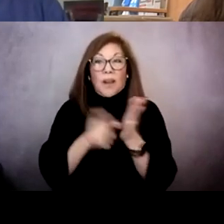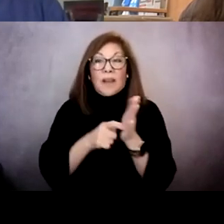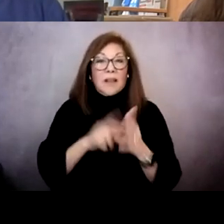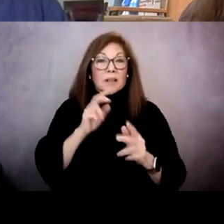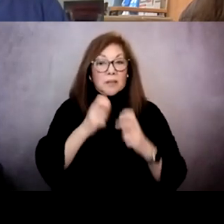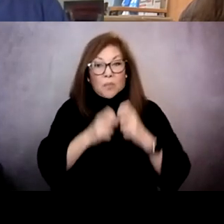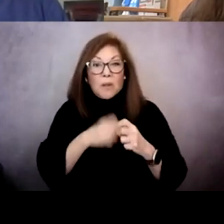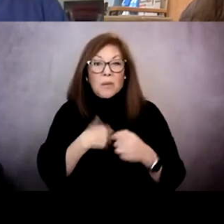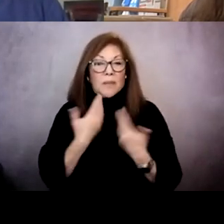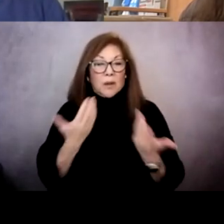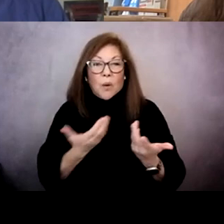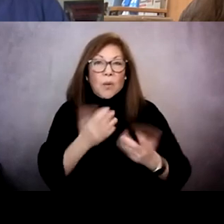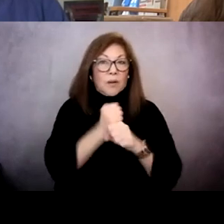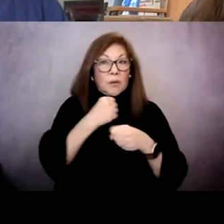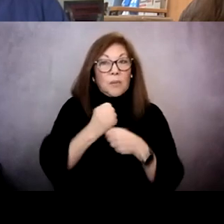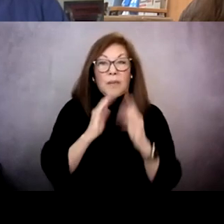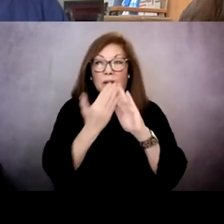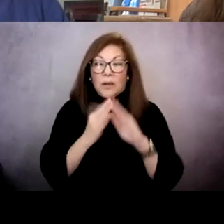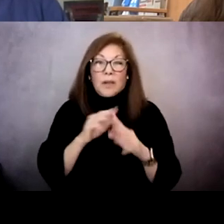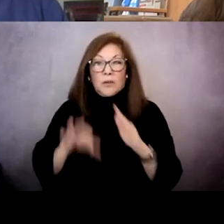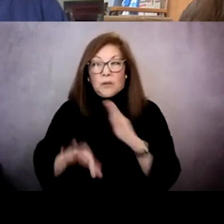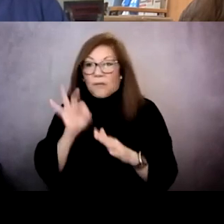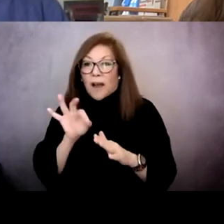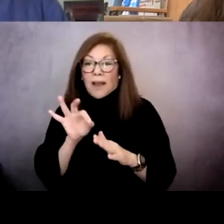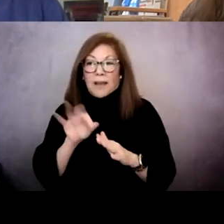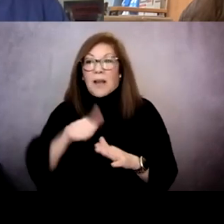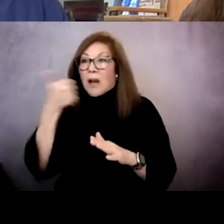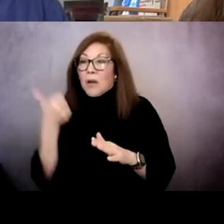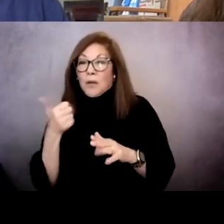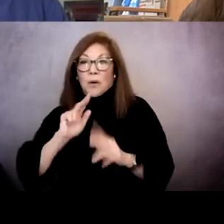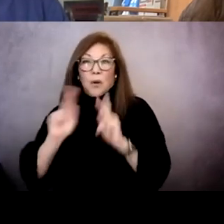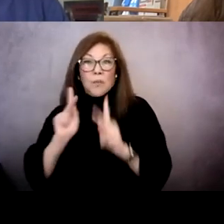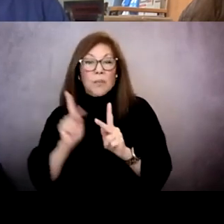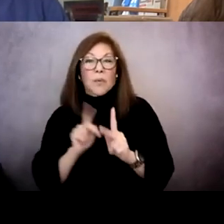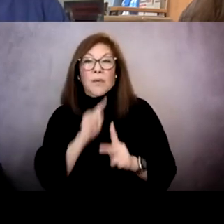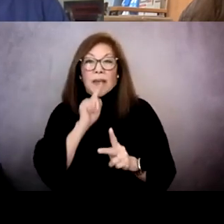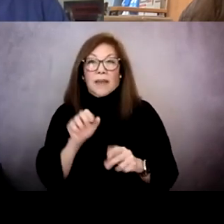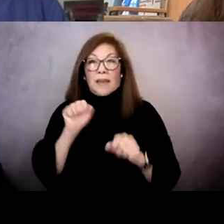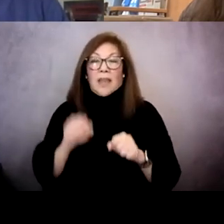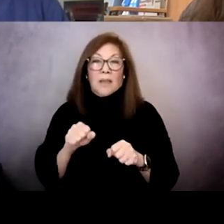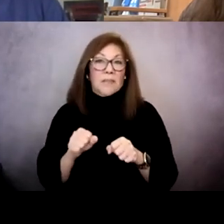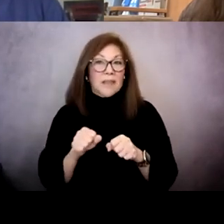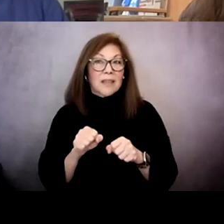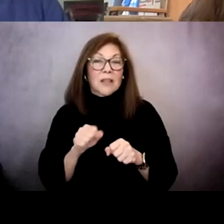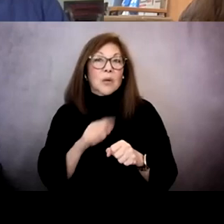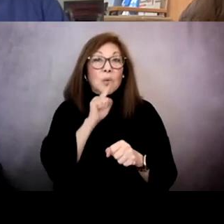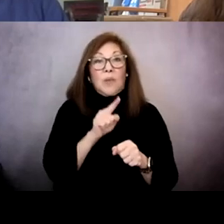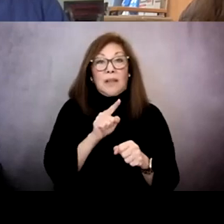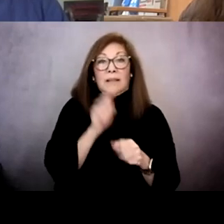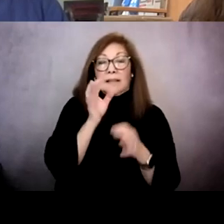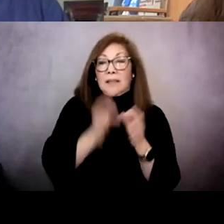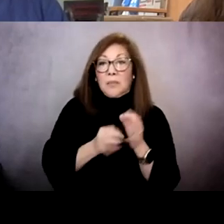and to kind of co-create community, to find other like-minded folks. And it really can be that simple.